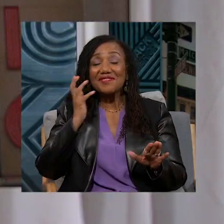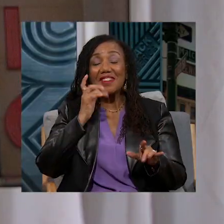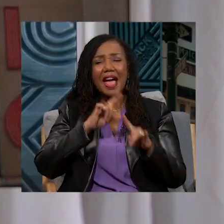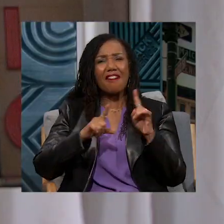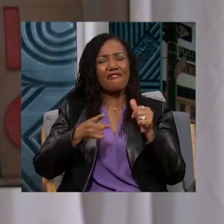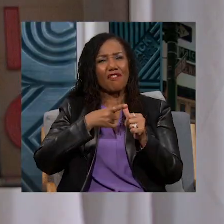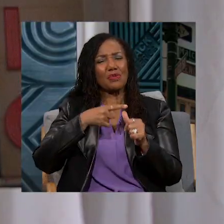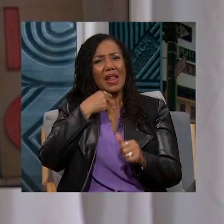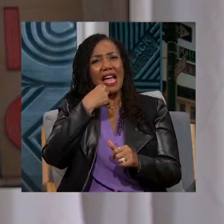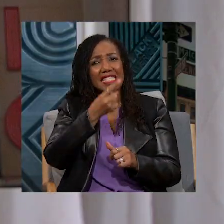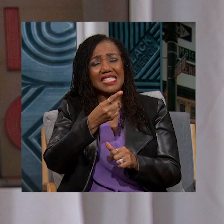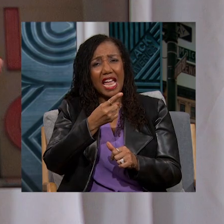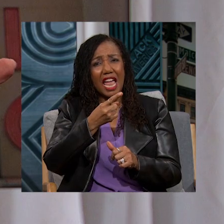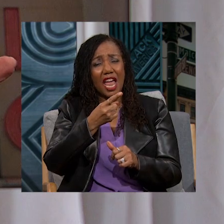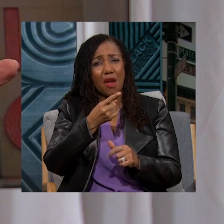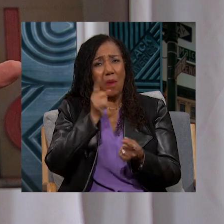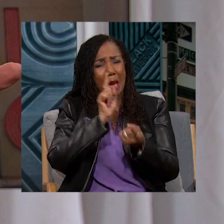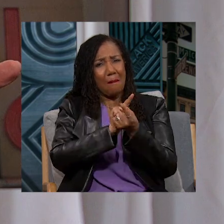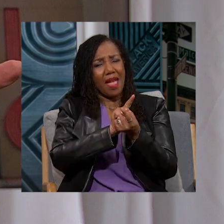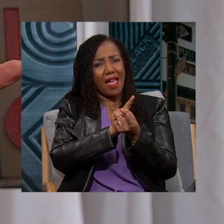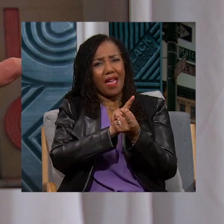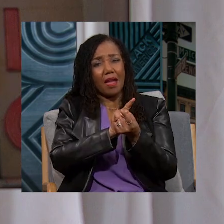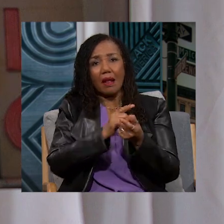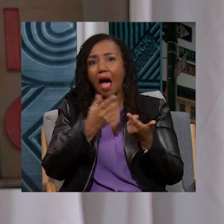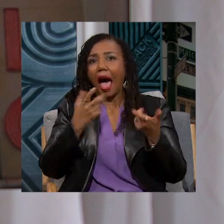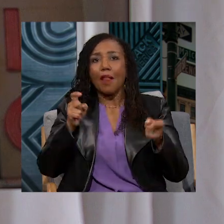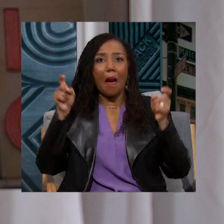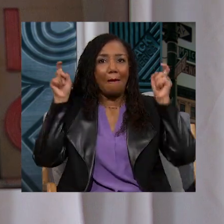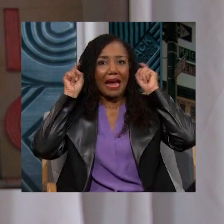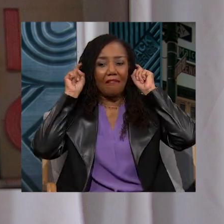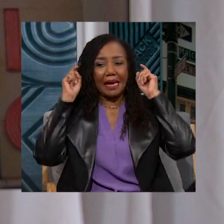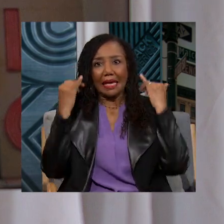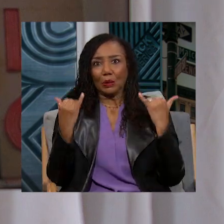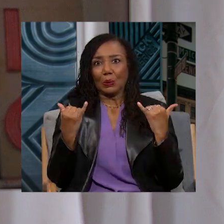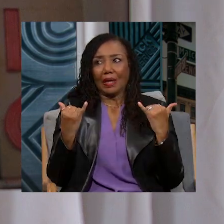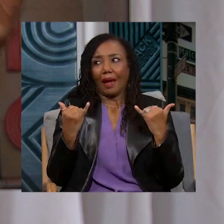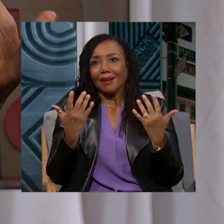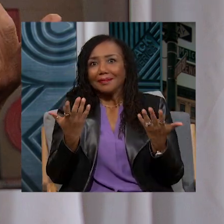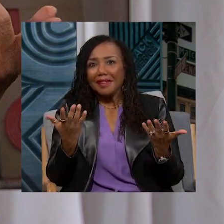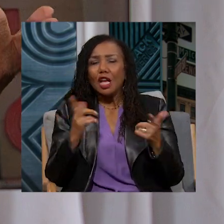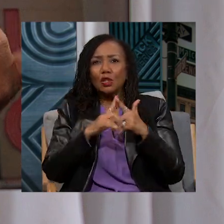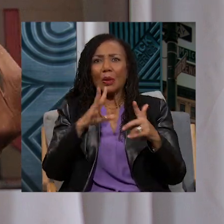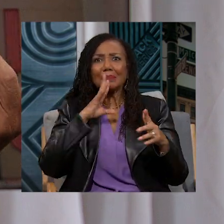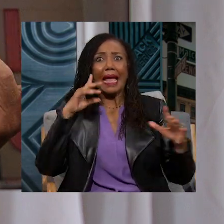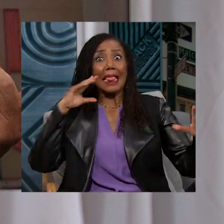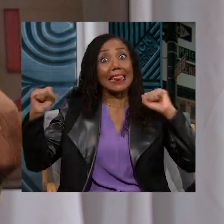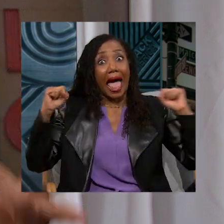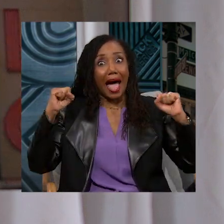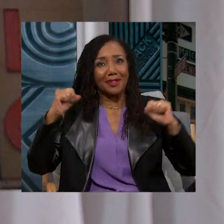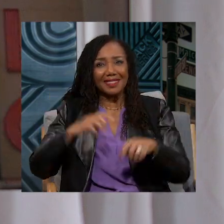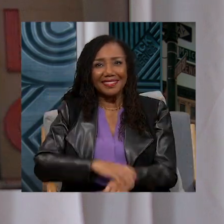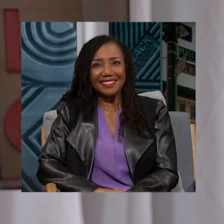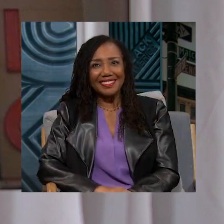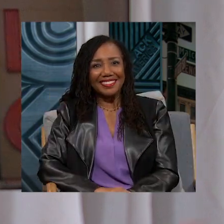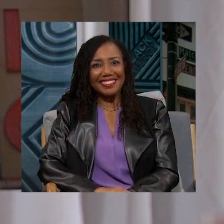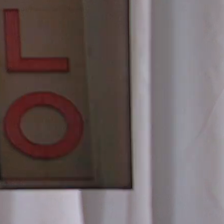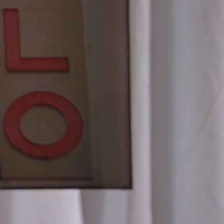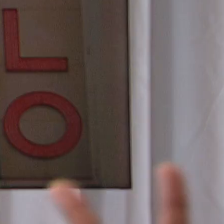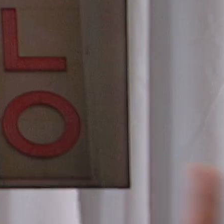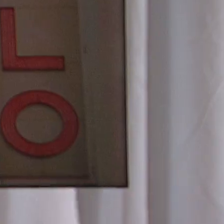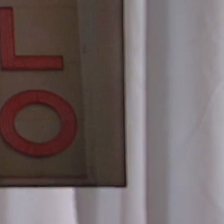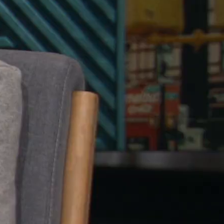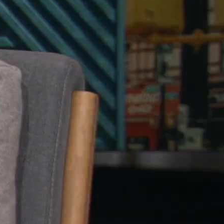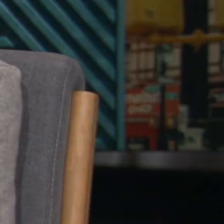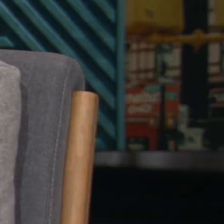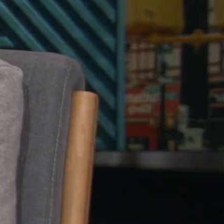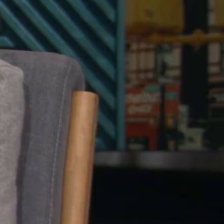think the first thing that I said to you two when we met was, I don't have my hearing aids in, so speak loudly. That's right. And now